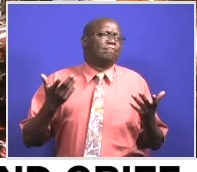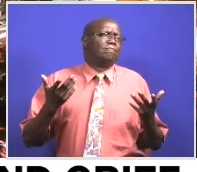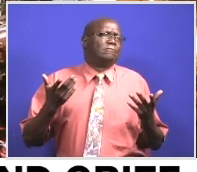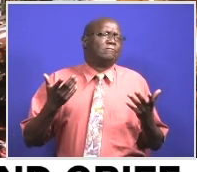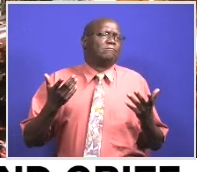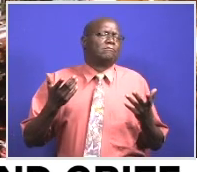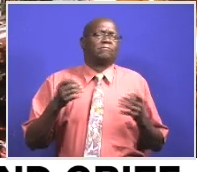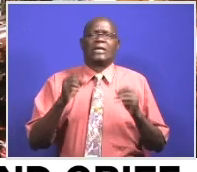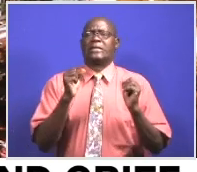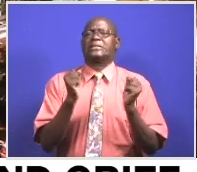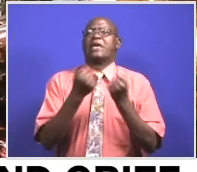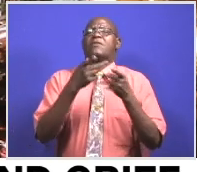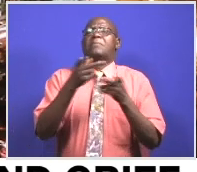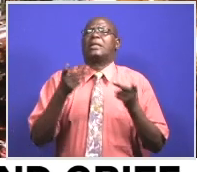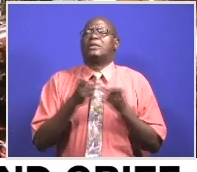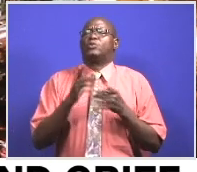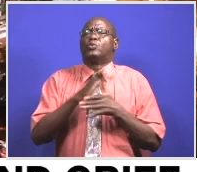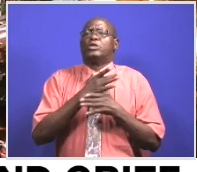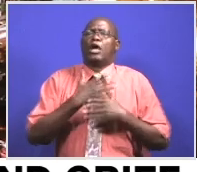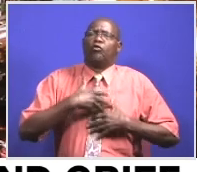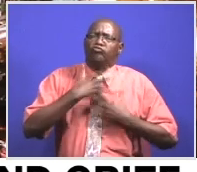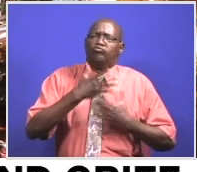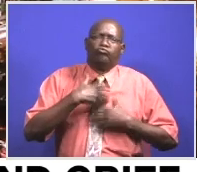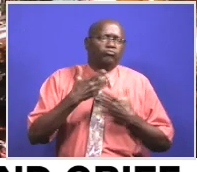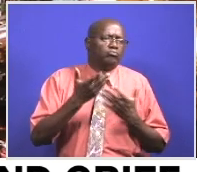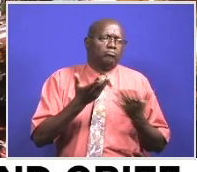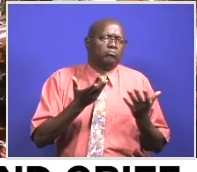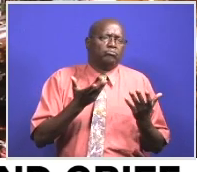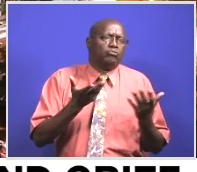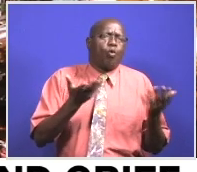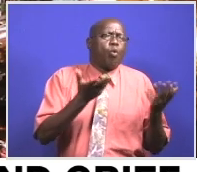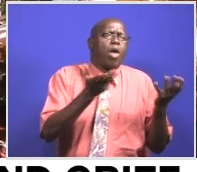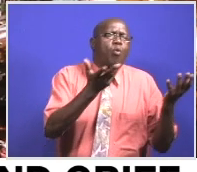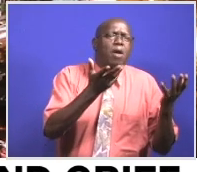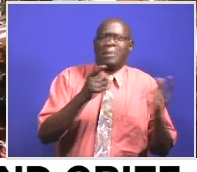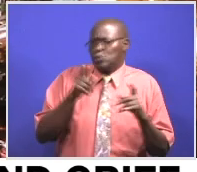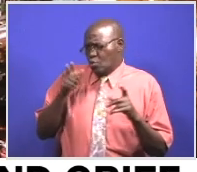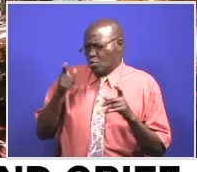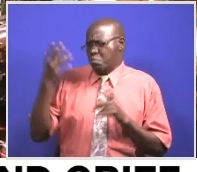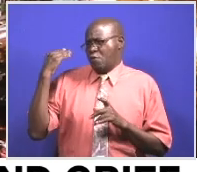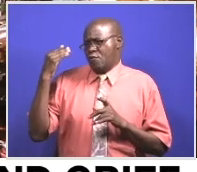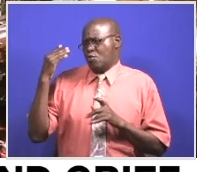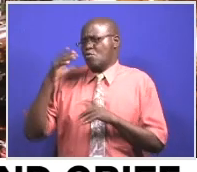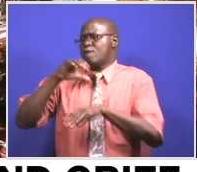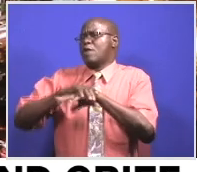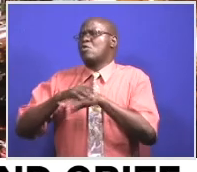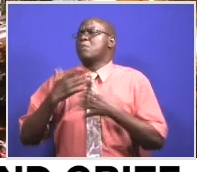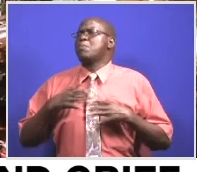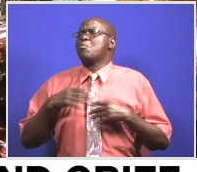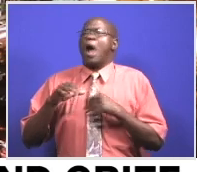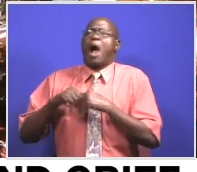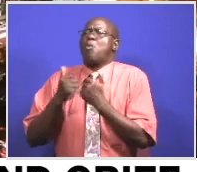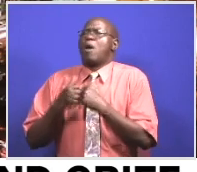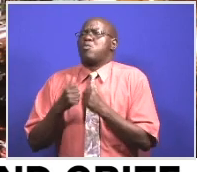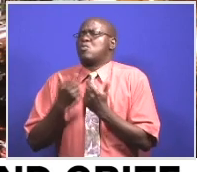to share what they are going through. Where did you find people to walk with you in that journey? Just help